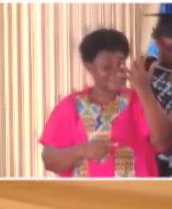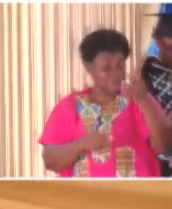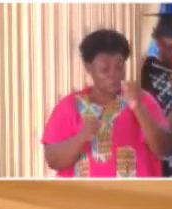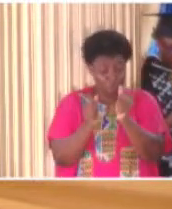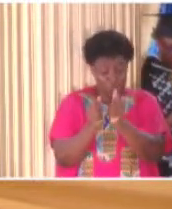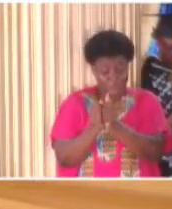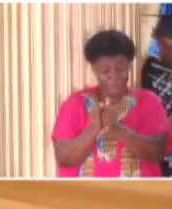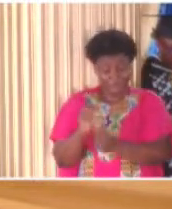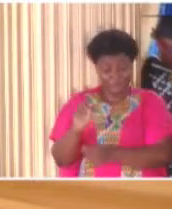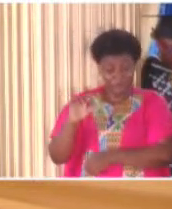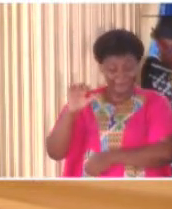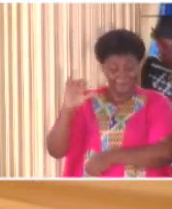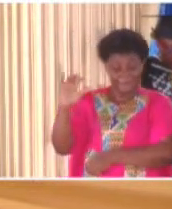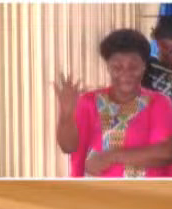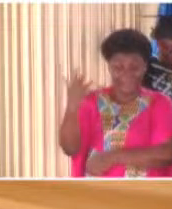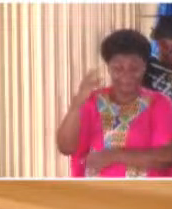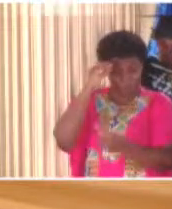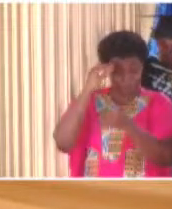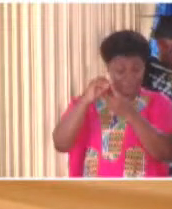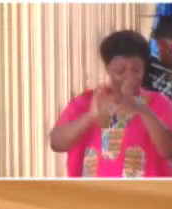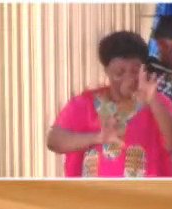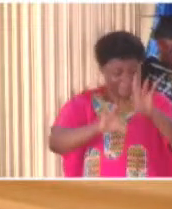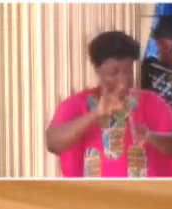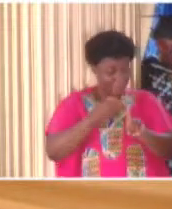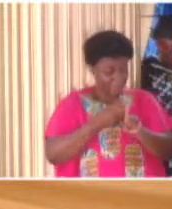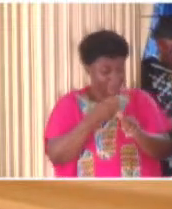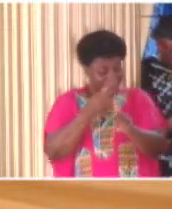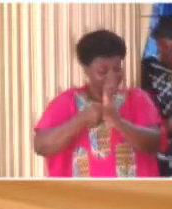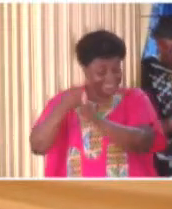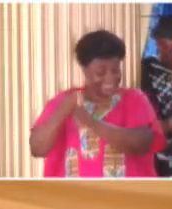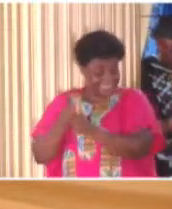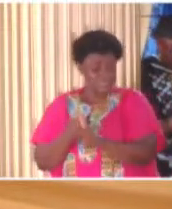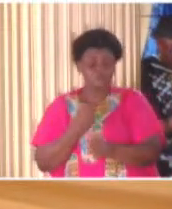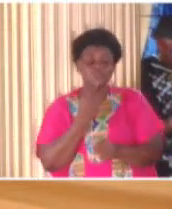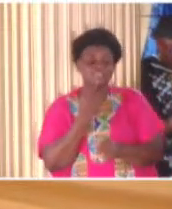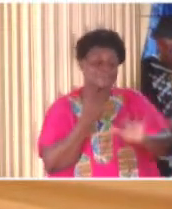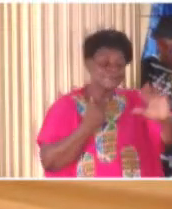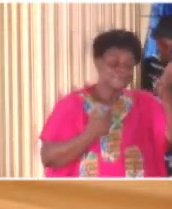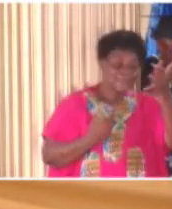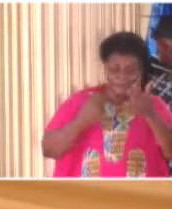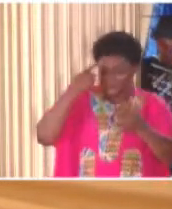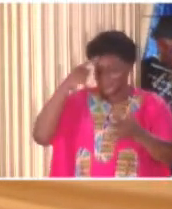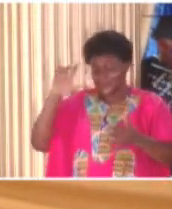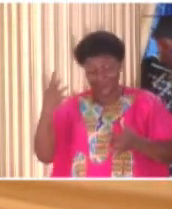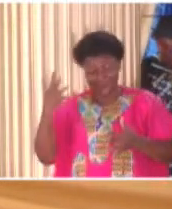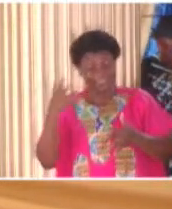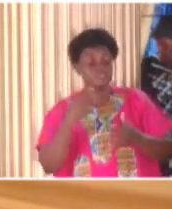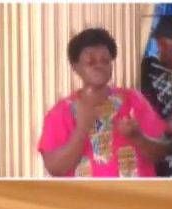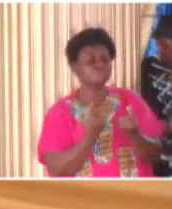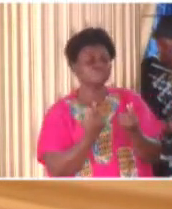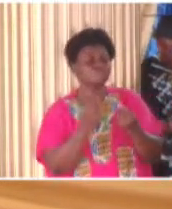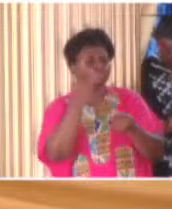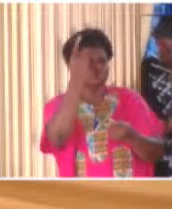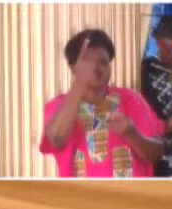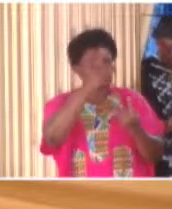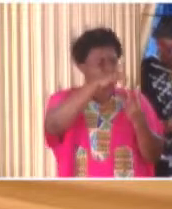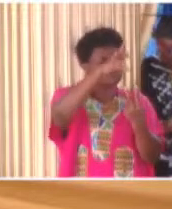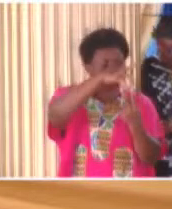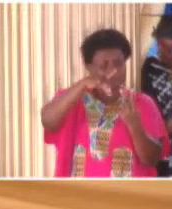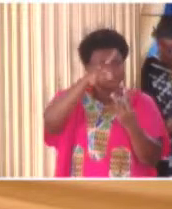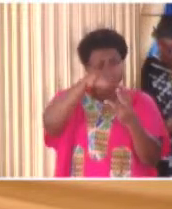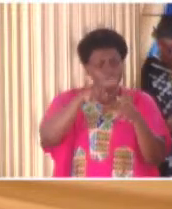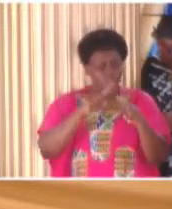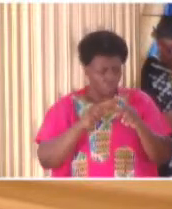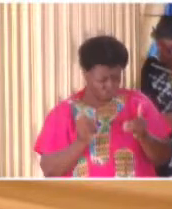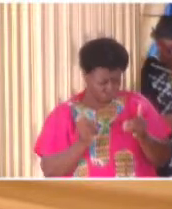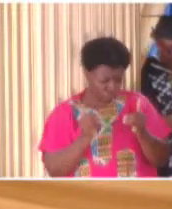5 strategic objectives derived from each, we refer to this as the 5 for 5, have been intentionally selected to steer